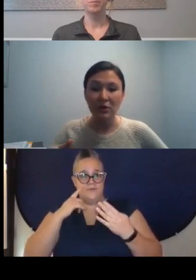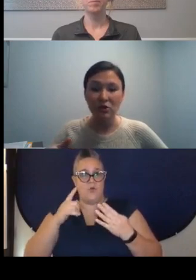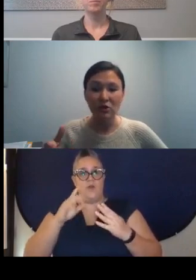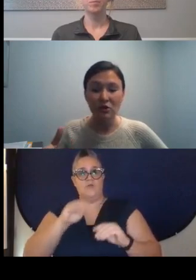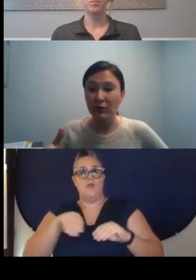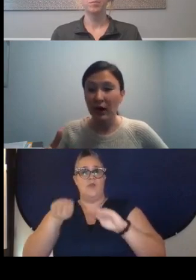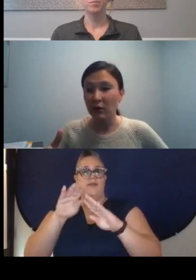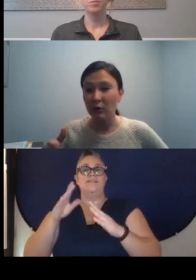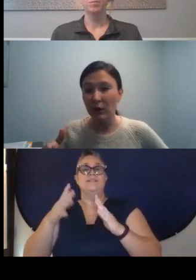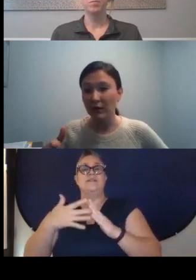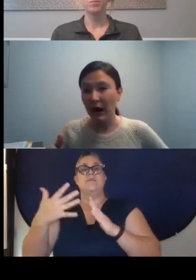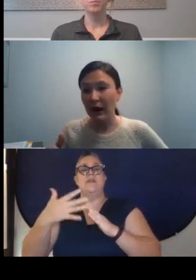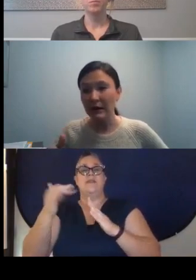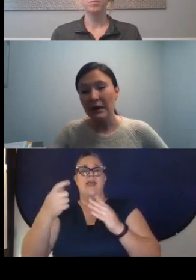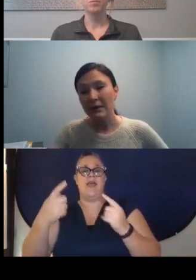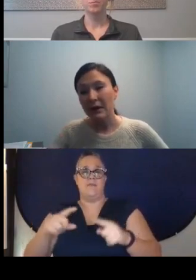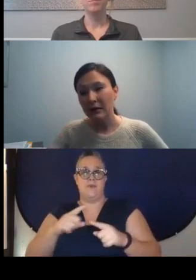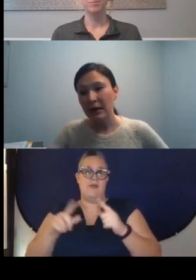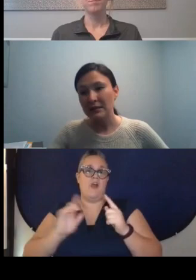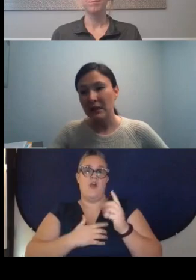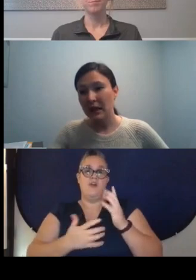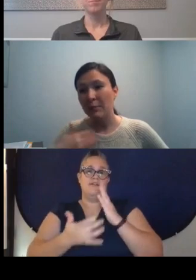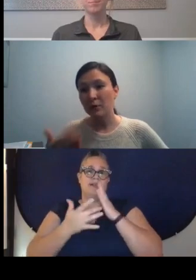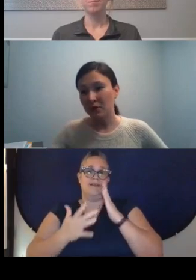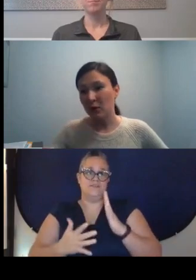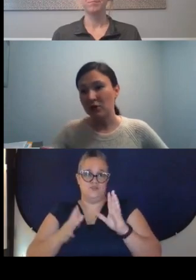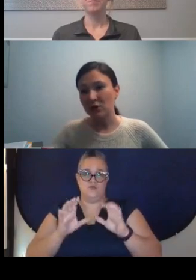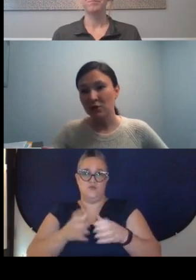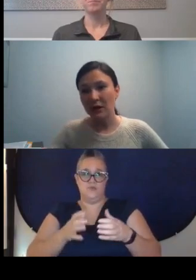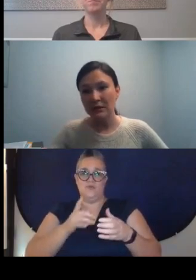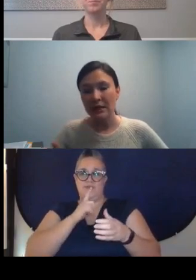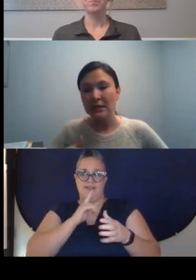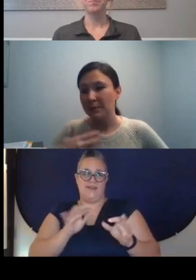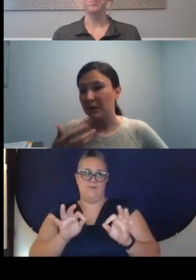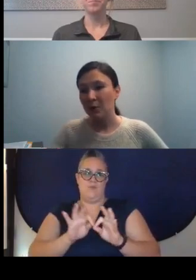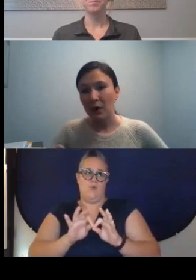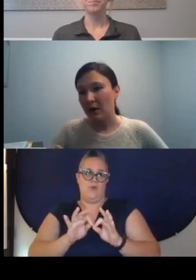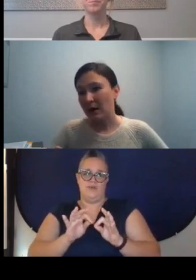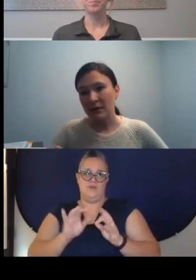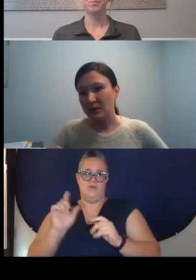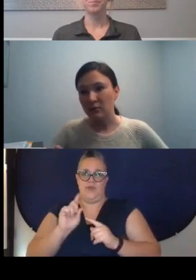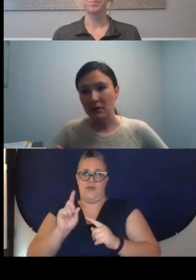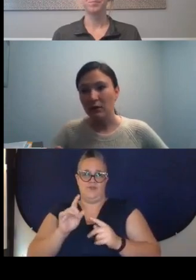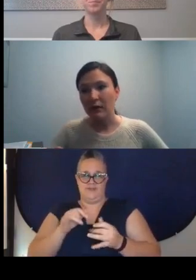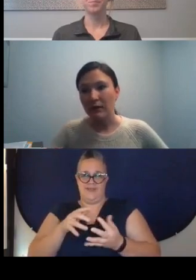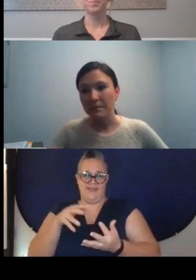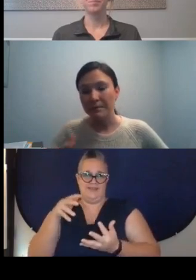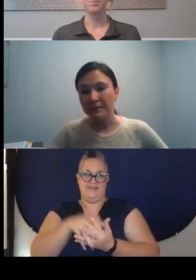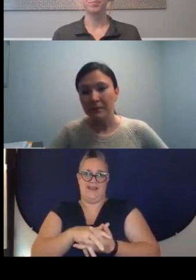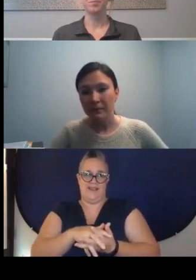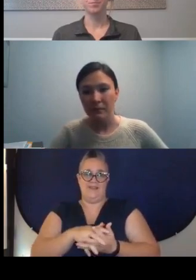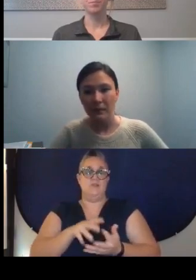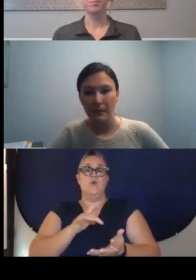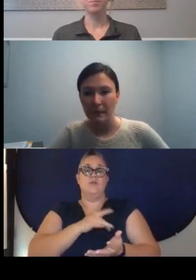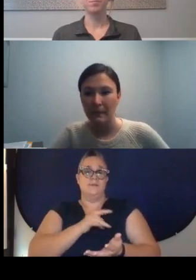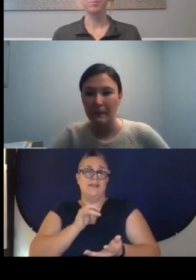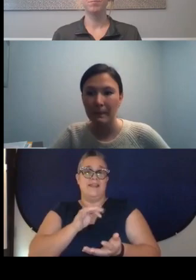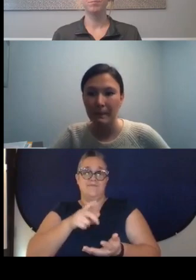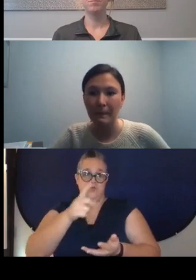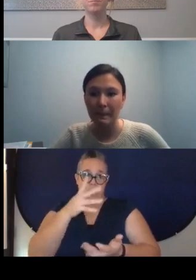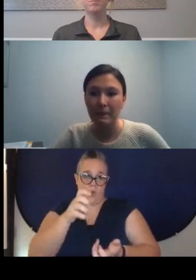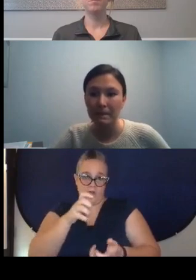technician population is so valuable where they're at that unless they pose the question to us, typically we aren't asking to relocate them.